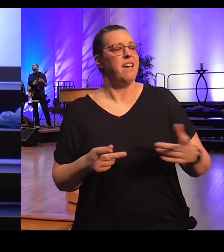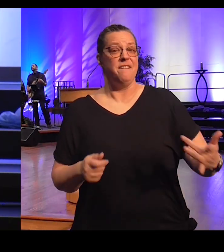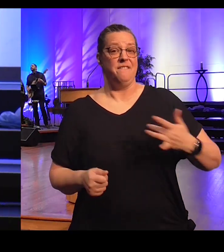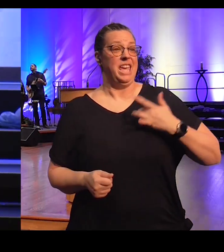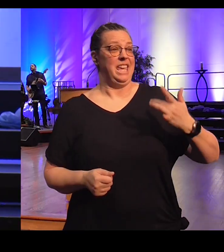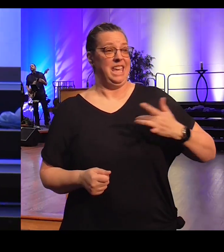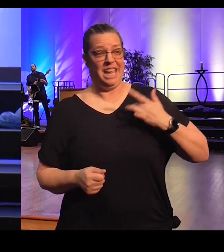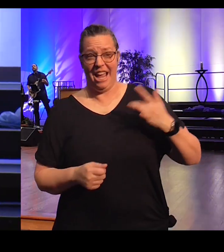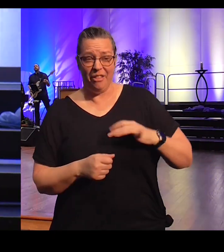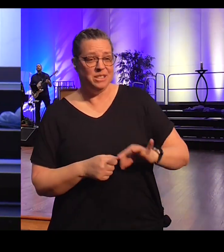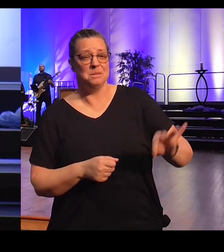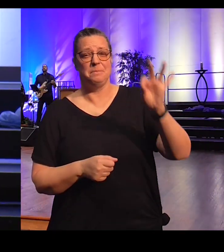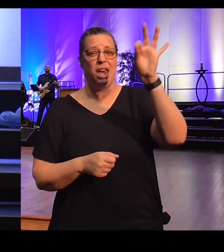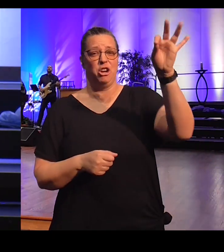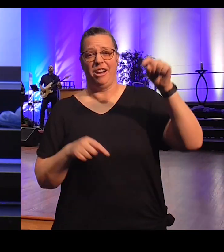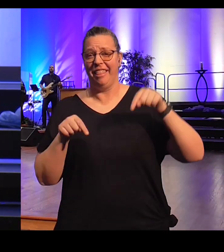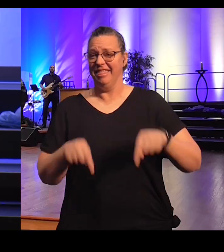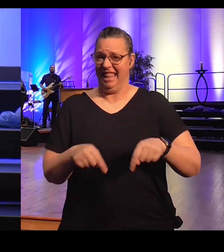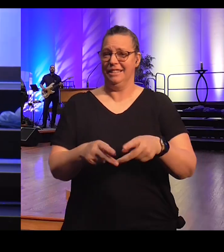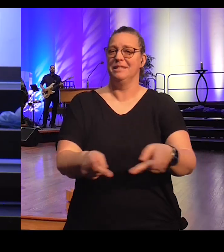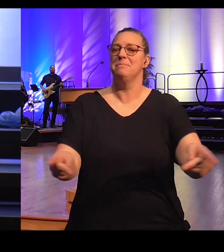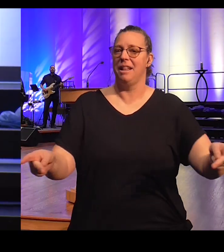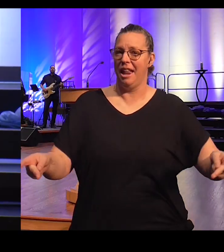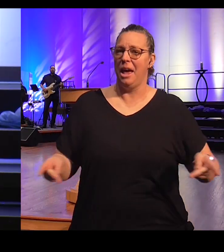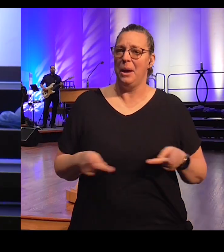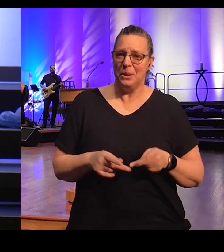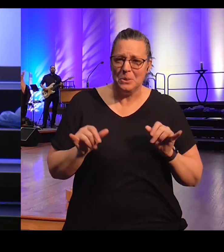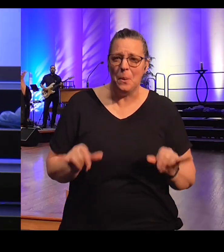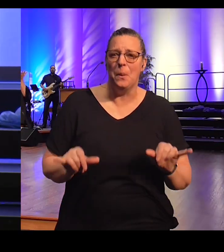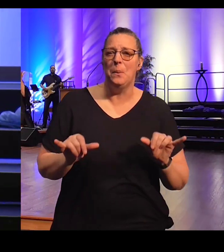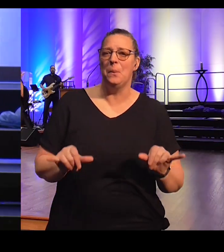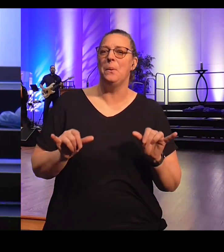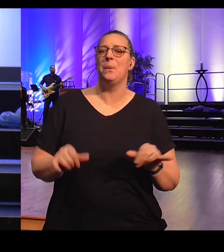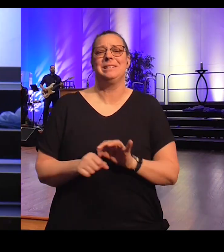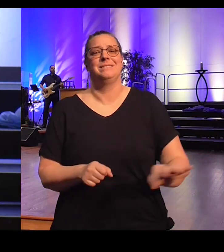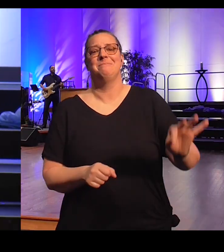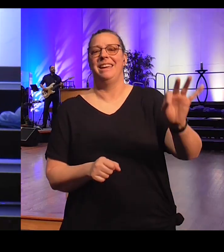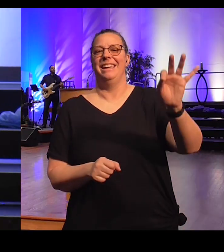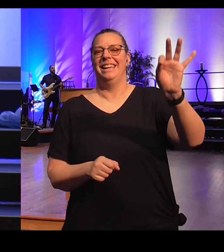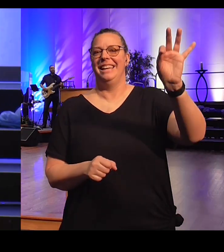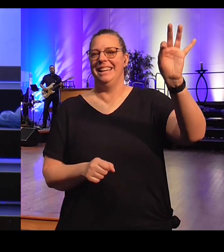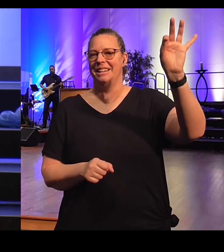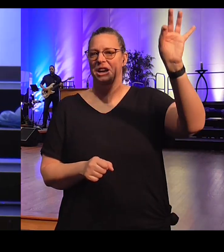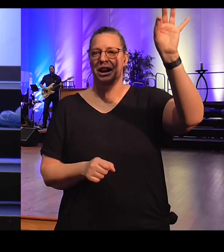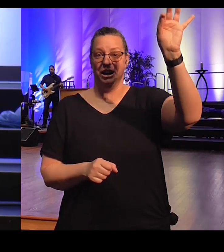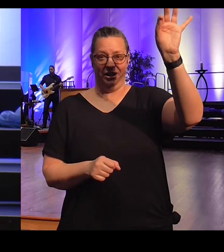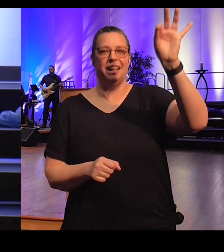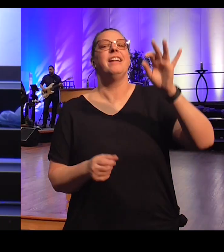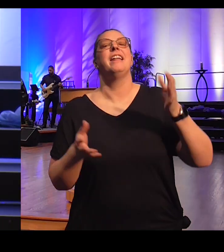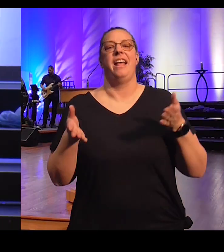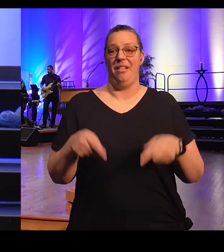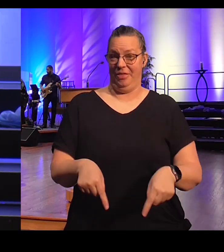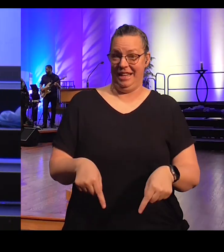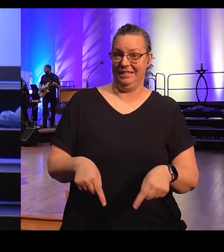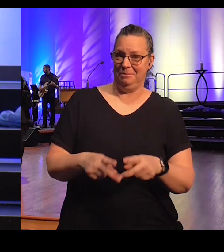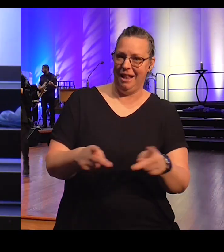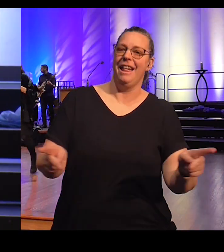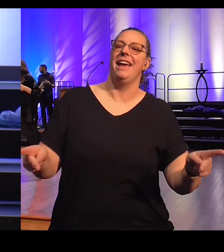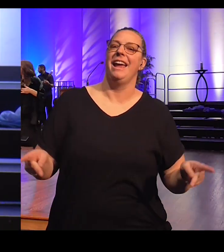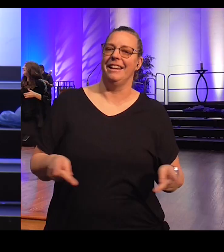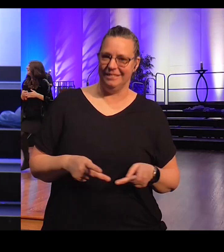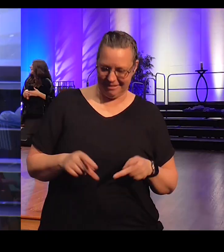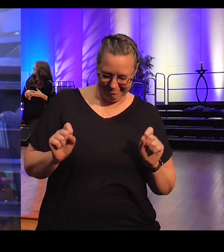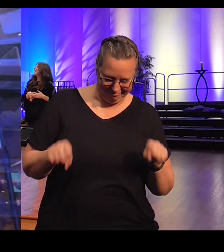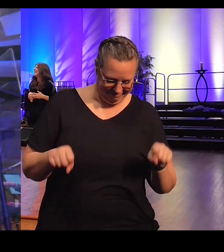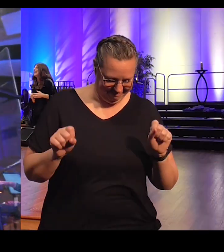Feel Spirit in this place. Oh, Spirit is in this place.